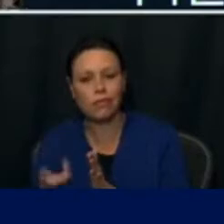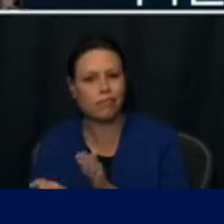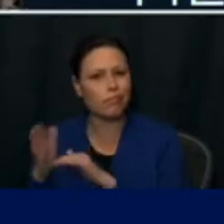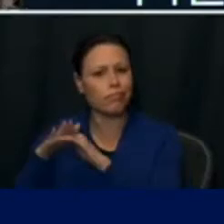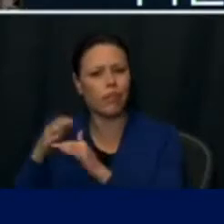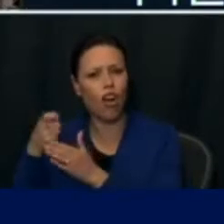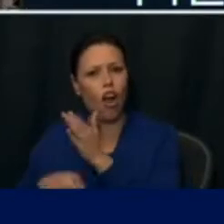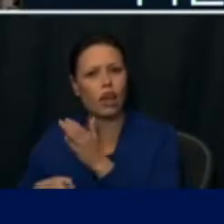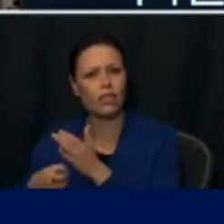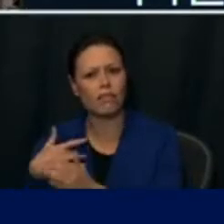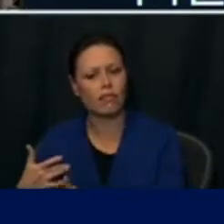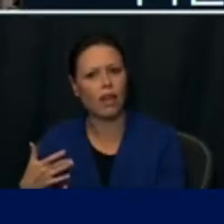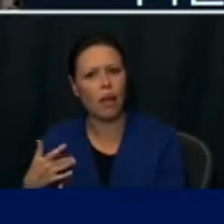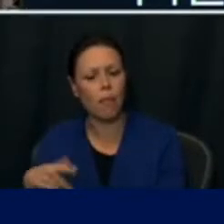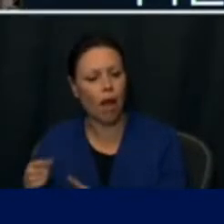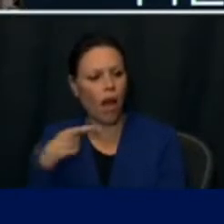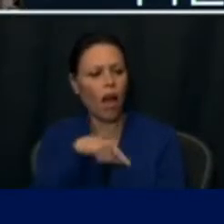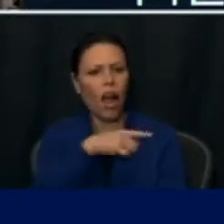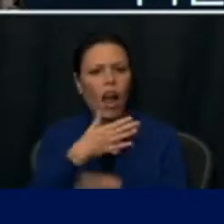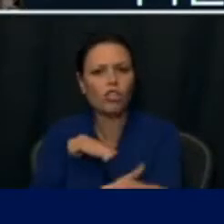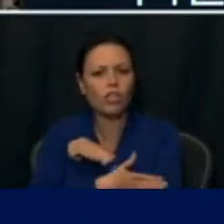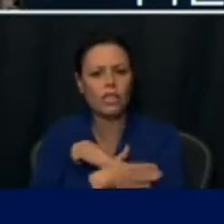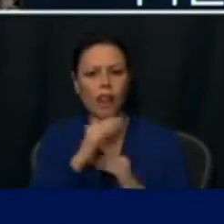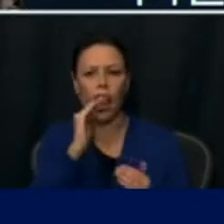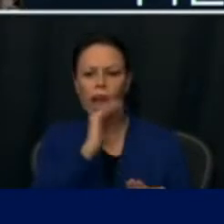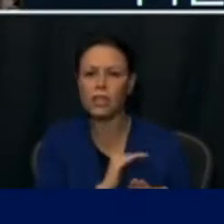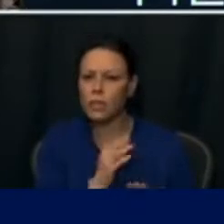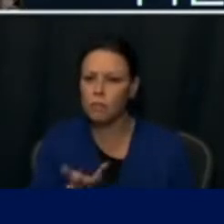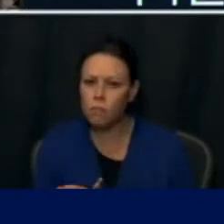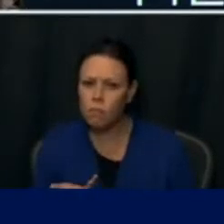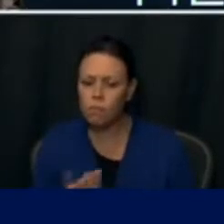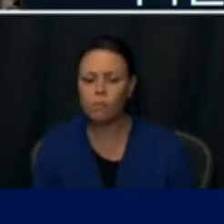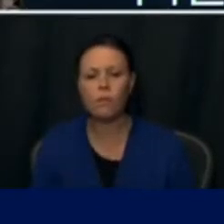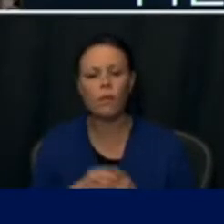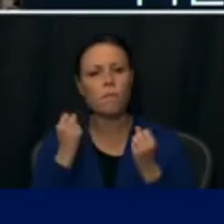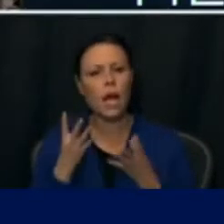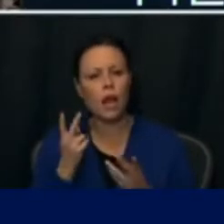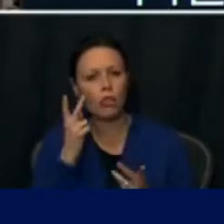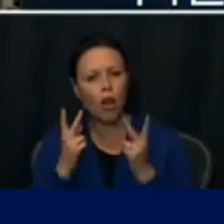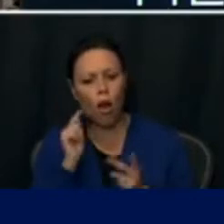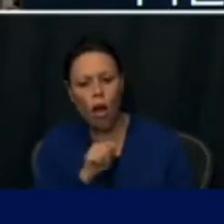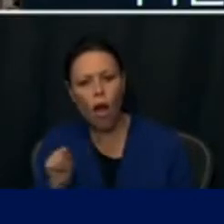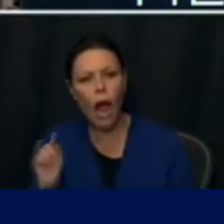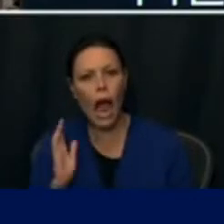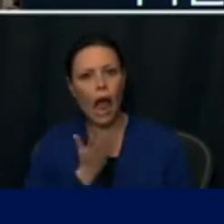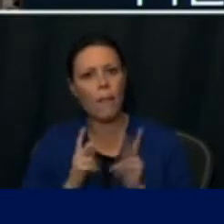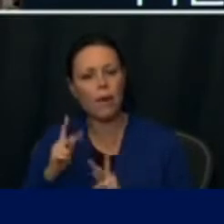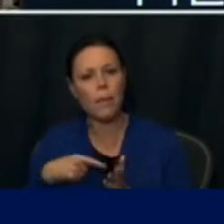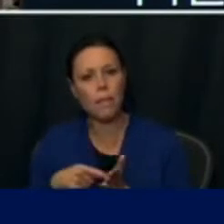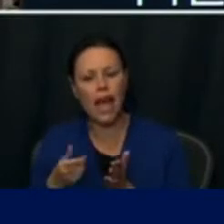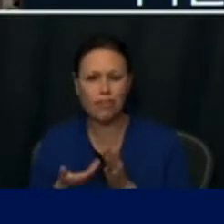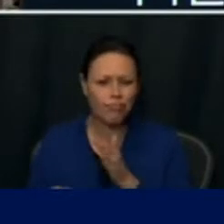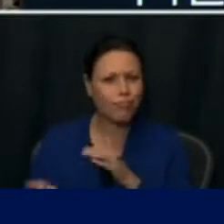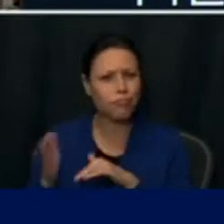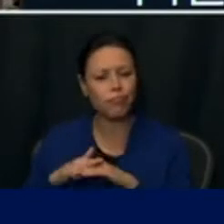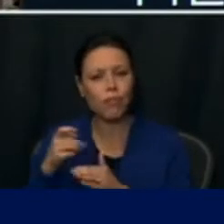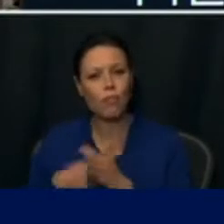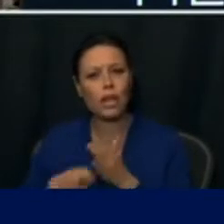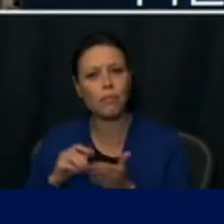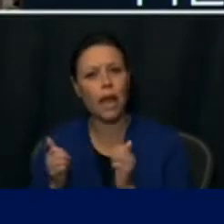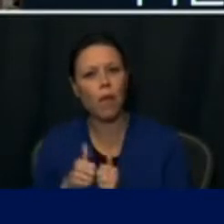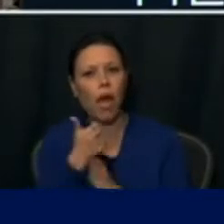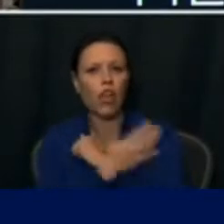drug would sell for in certain countries in case after case our citizens pay massively higher prices than other